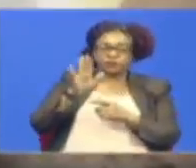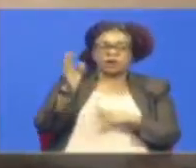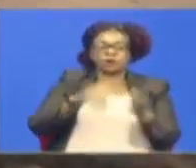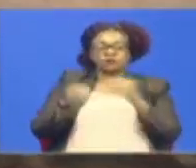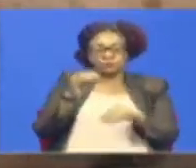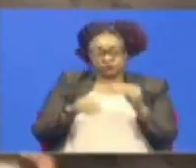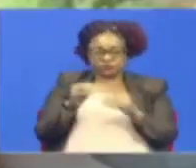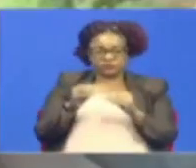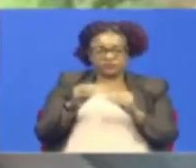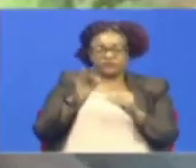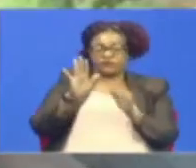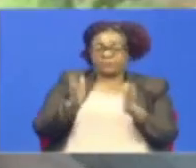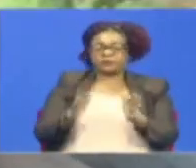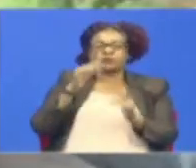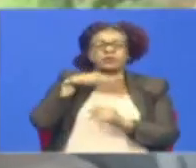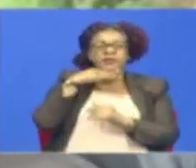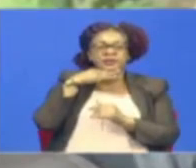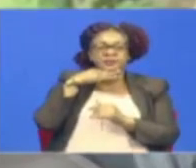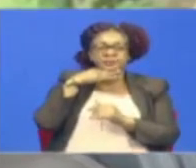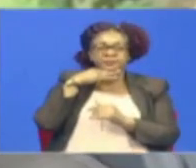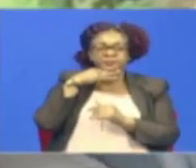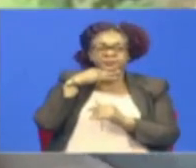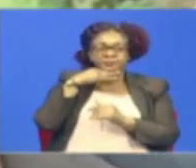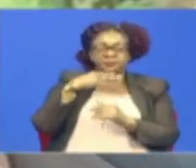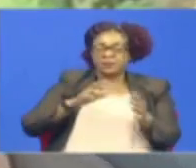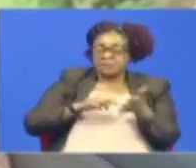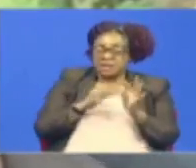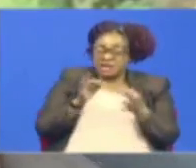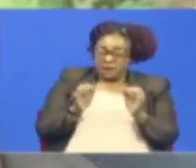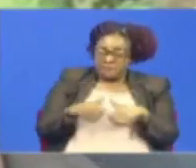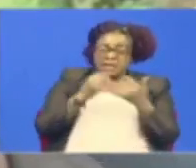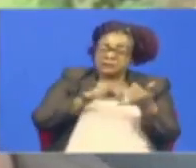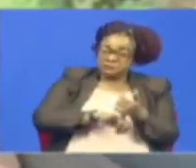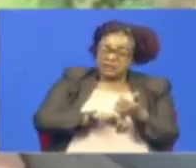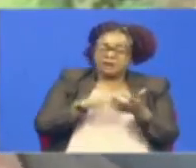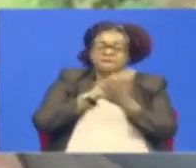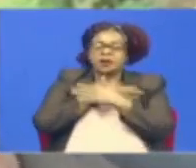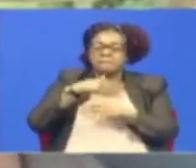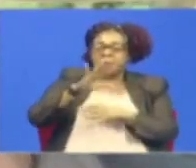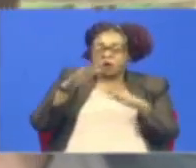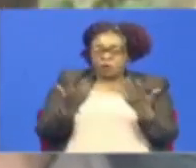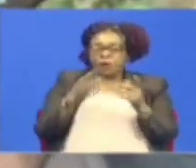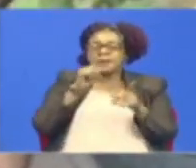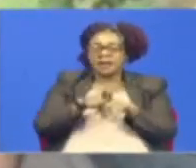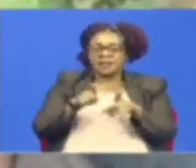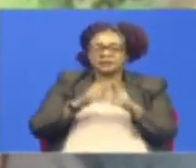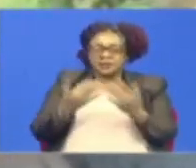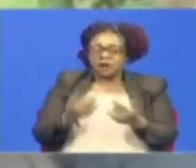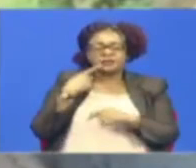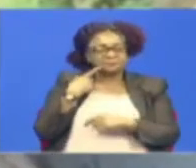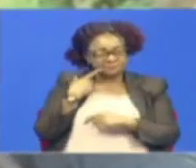the budget. Sasa being that alikuwa bwana ama mume, marafiki zake ama ndugu zake, wanaona sasa hivi acha